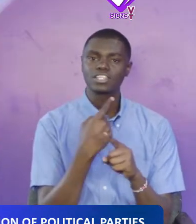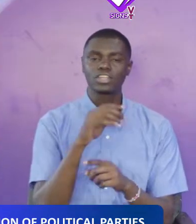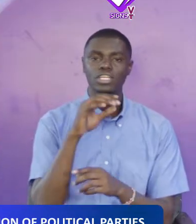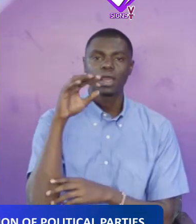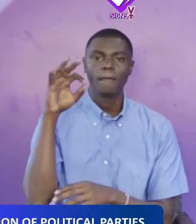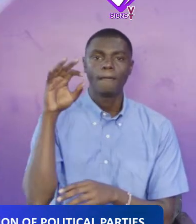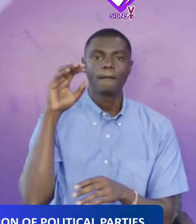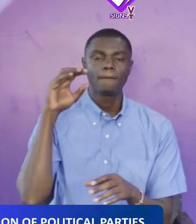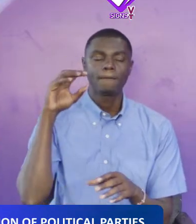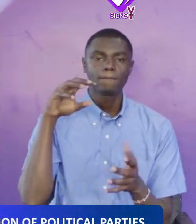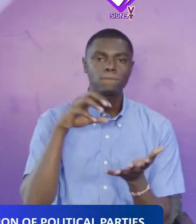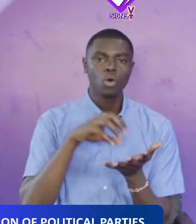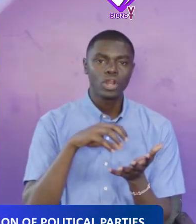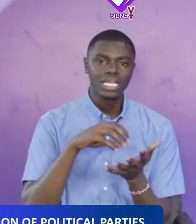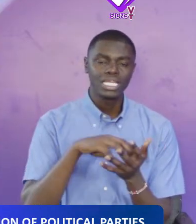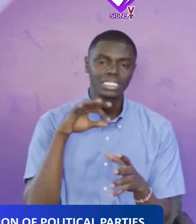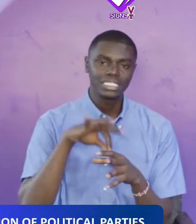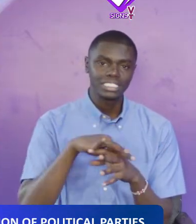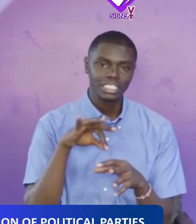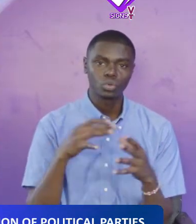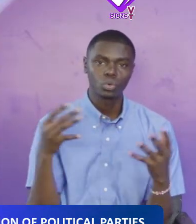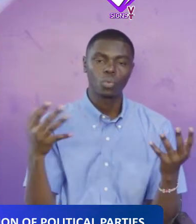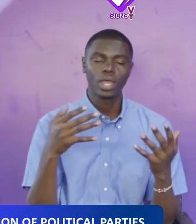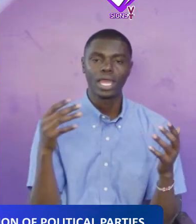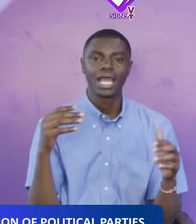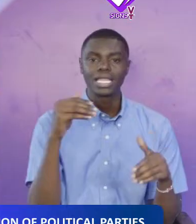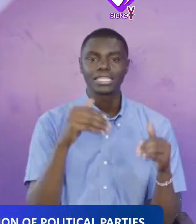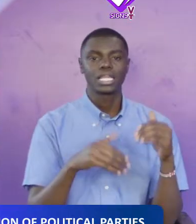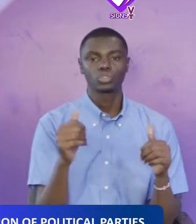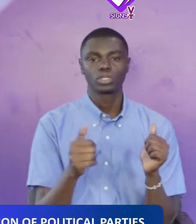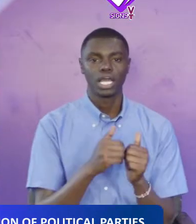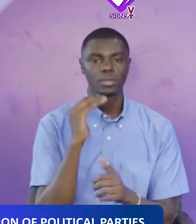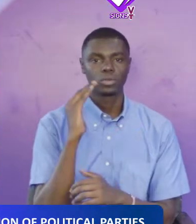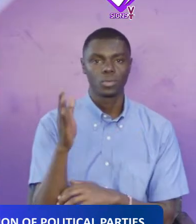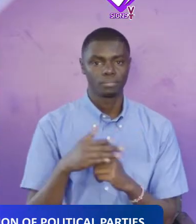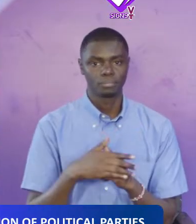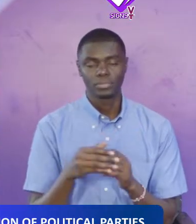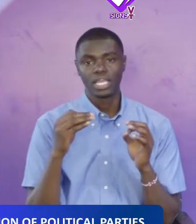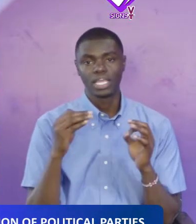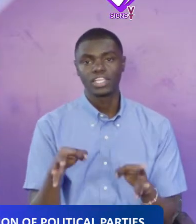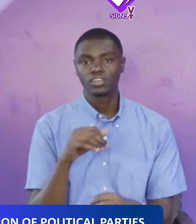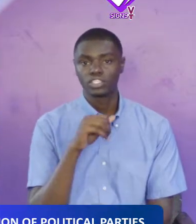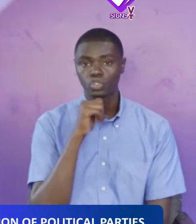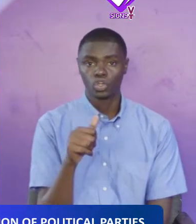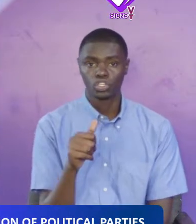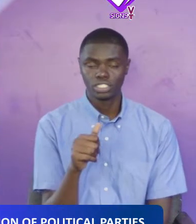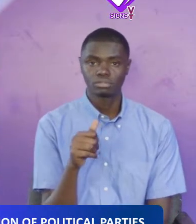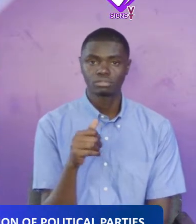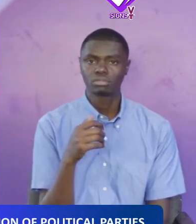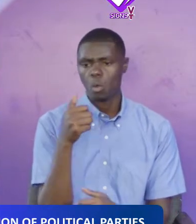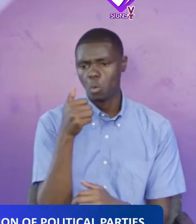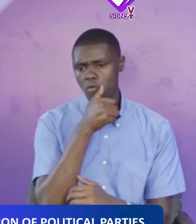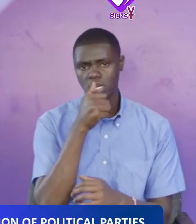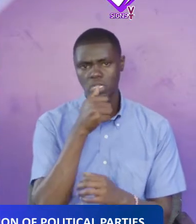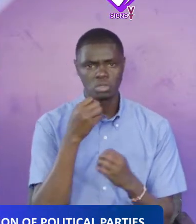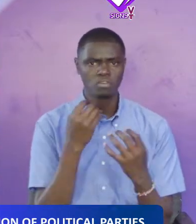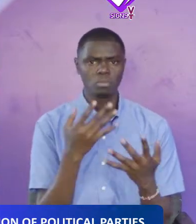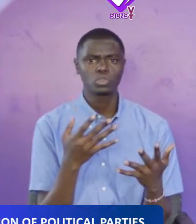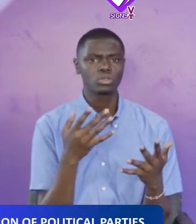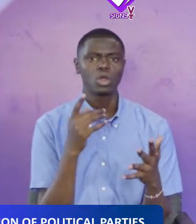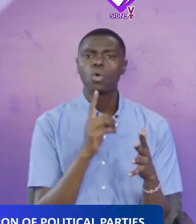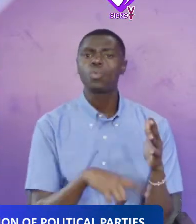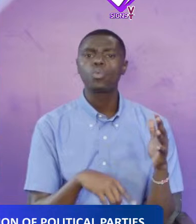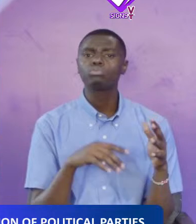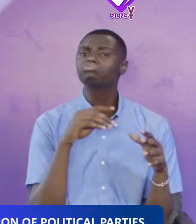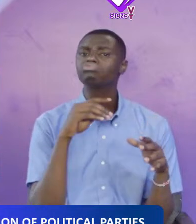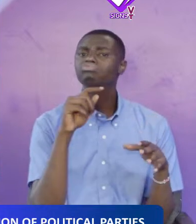where elections are going to be held. If it is not confidential information, what goes into training